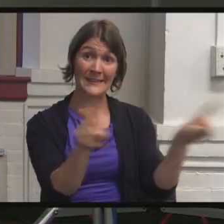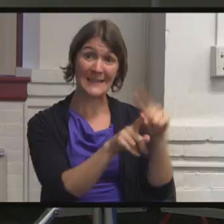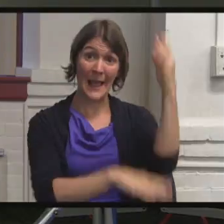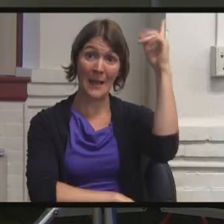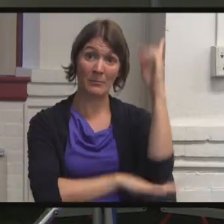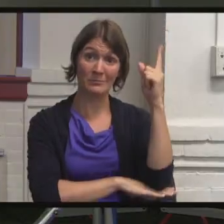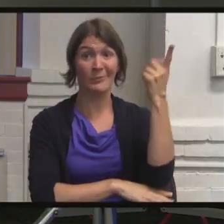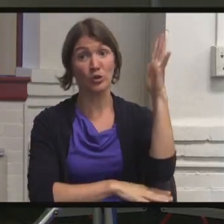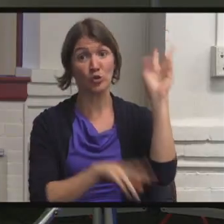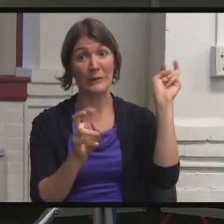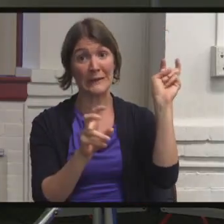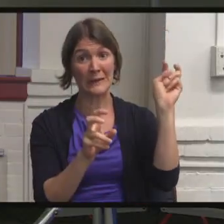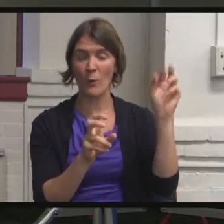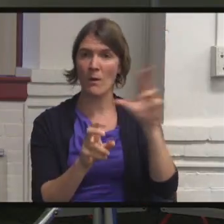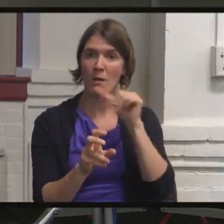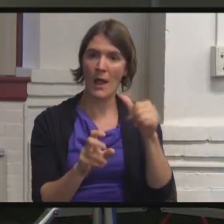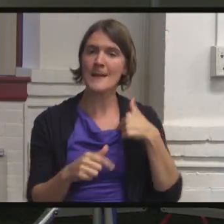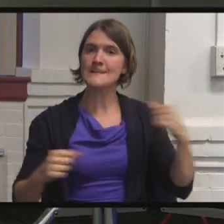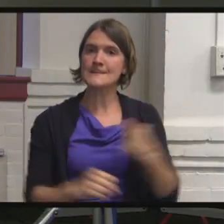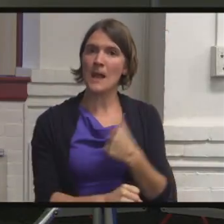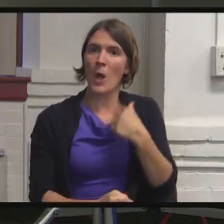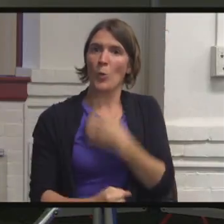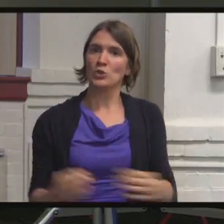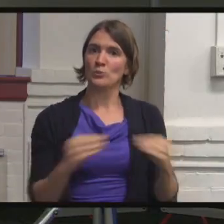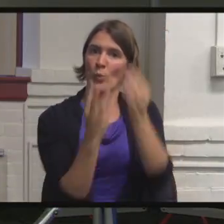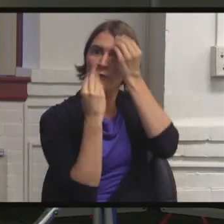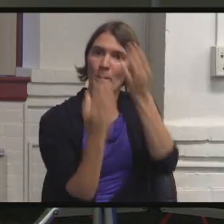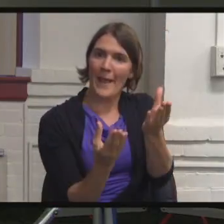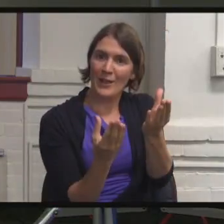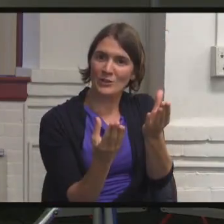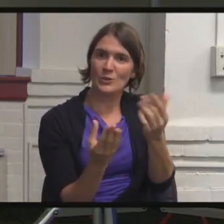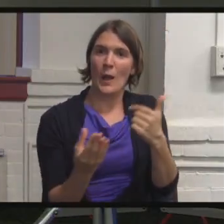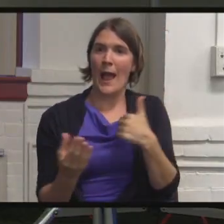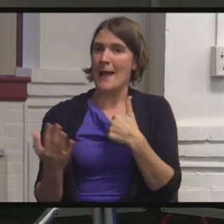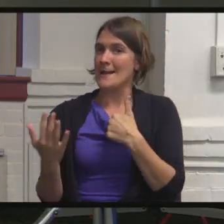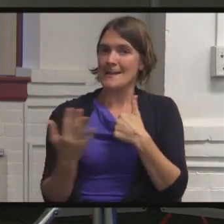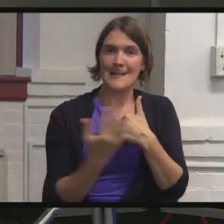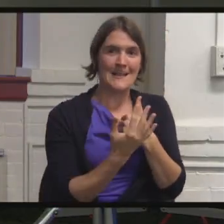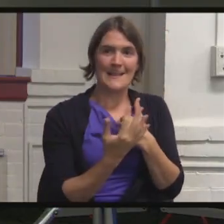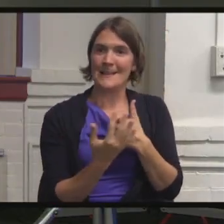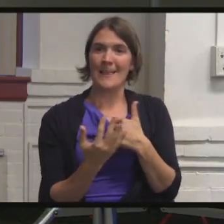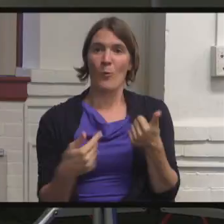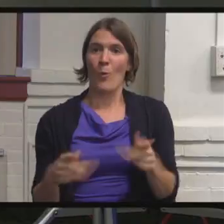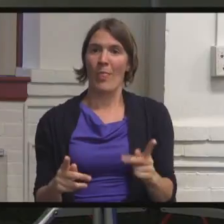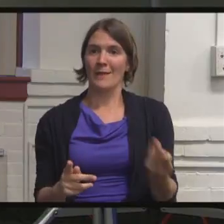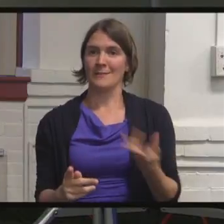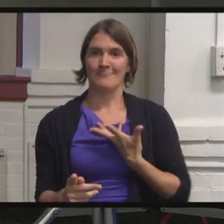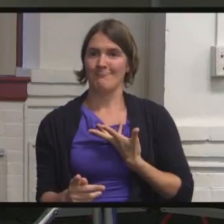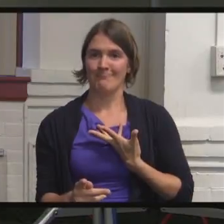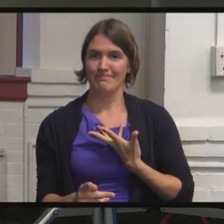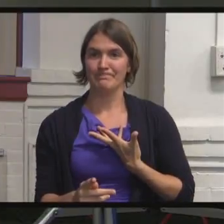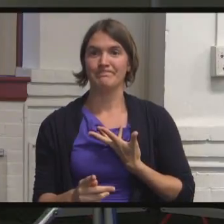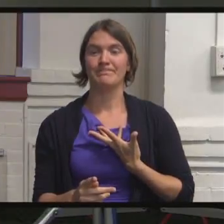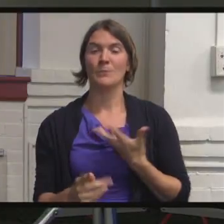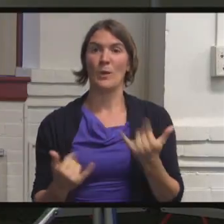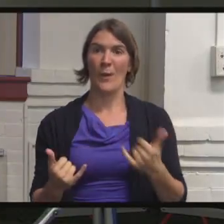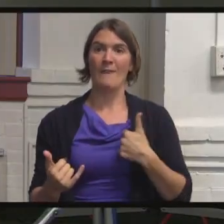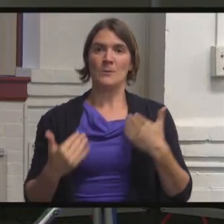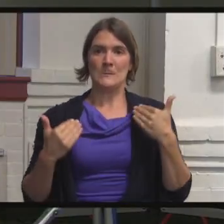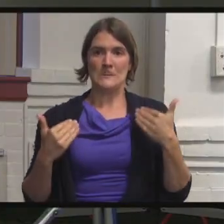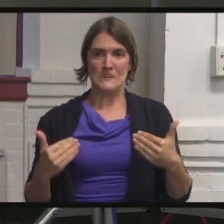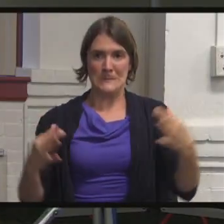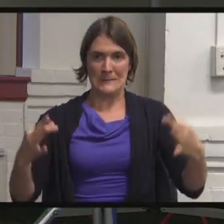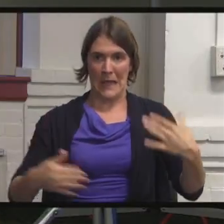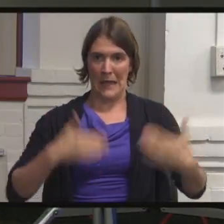themselves, and B, to work with the information that we think is reasonable in making a decision. So I